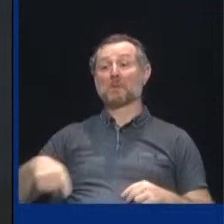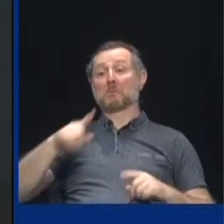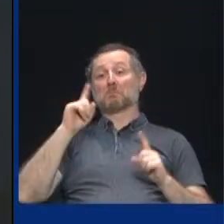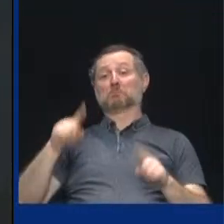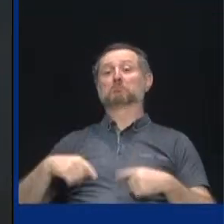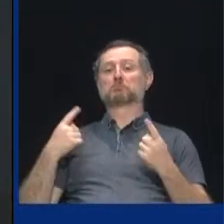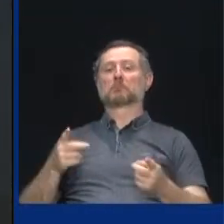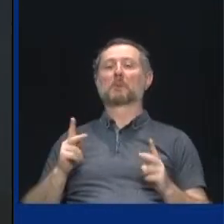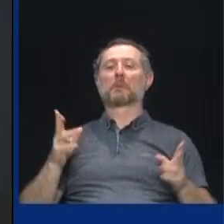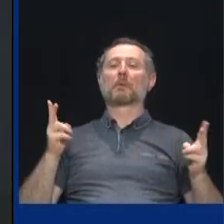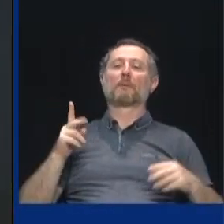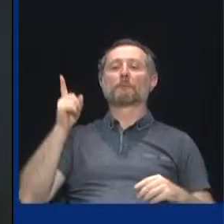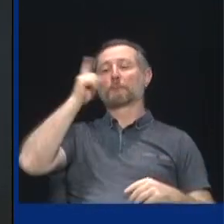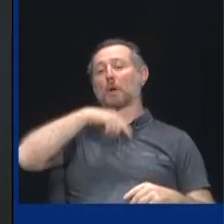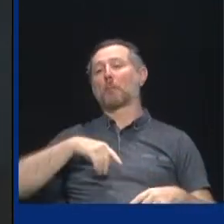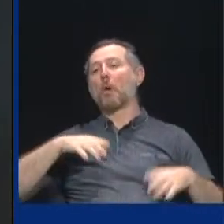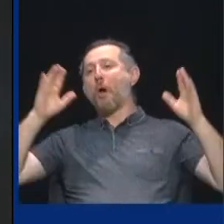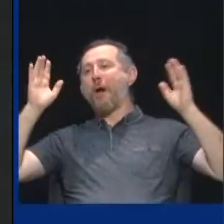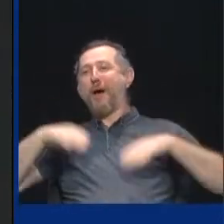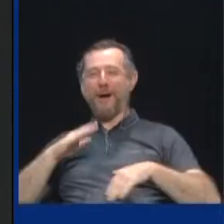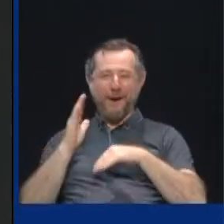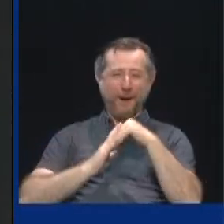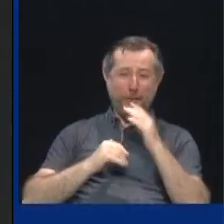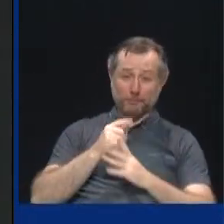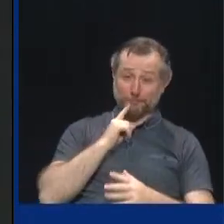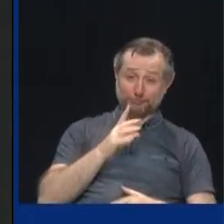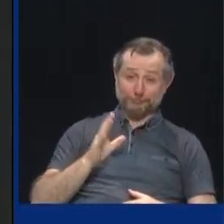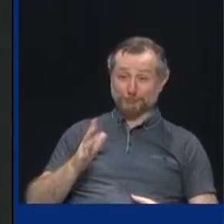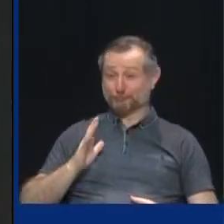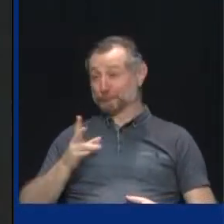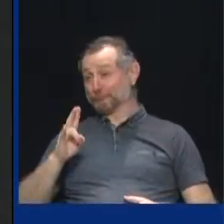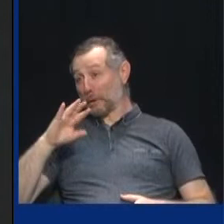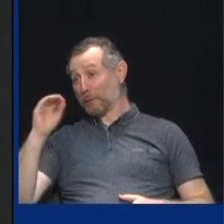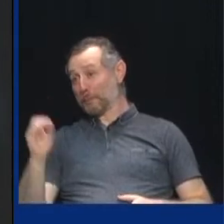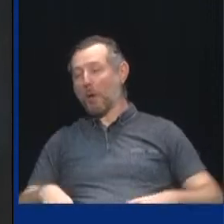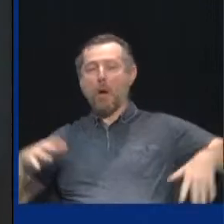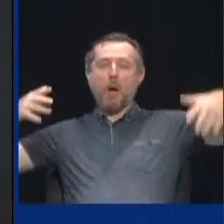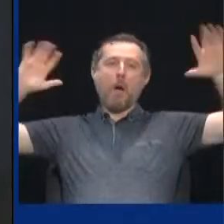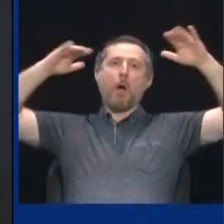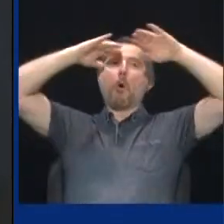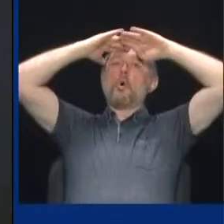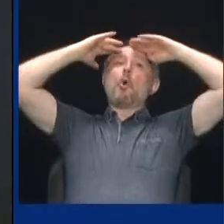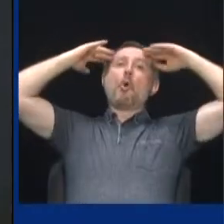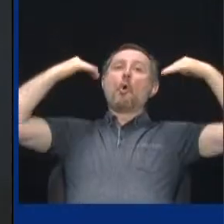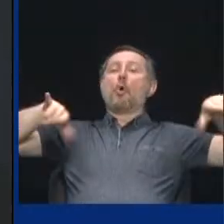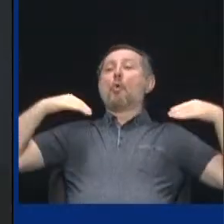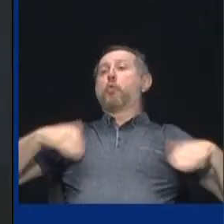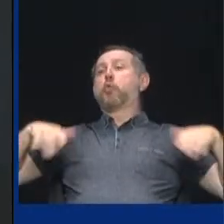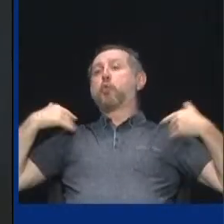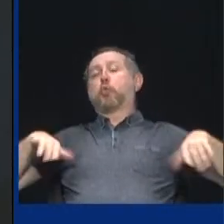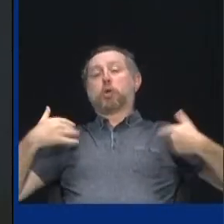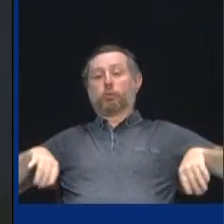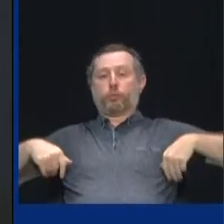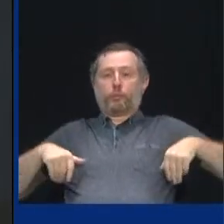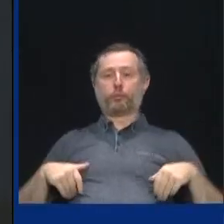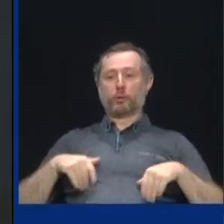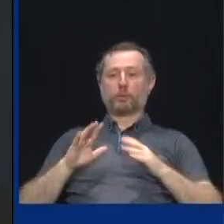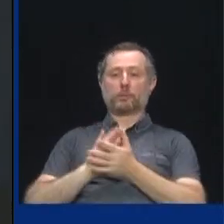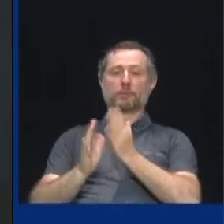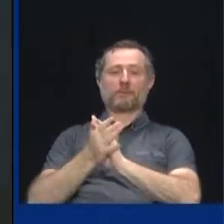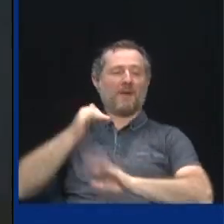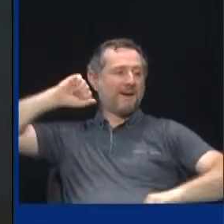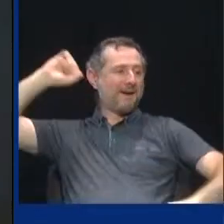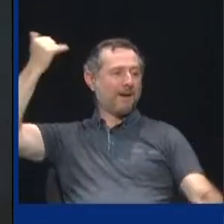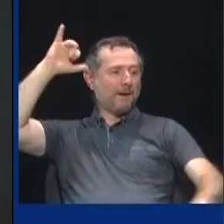we hit 75% vaccine rate. We're done. Hallelujah. Let's have a party, a bottle